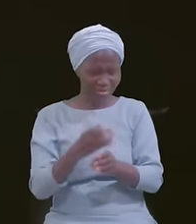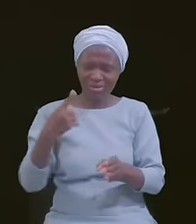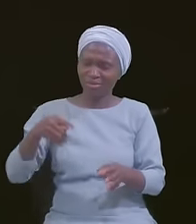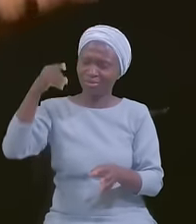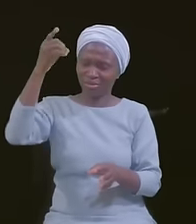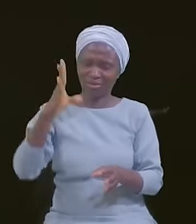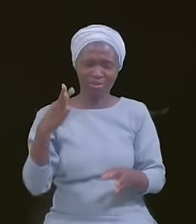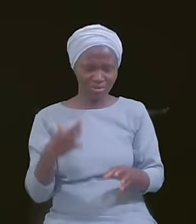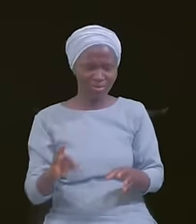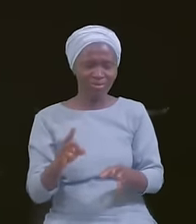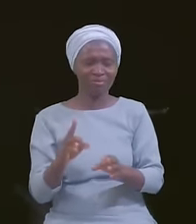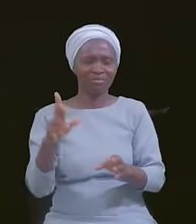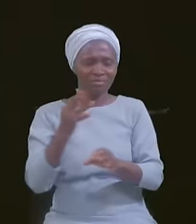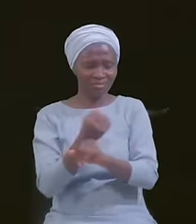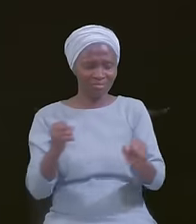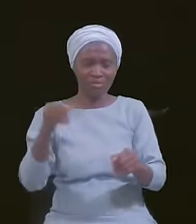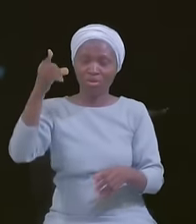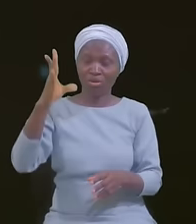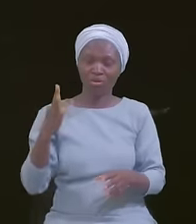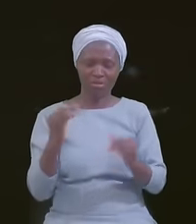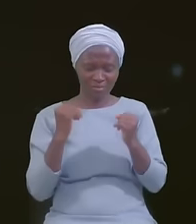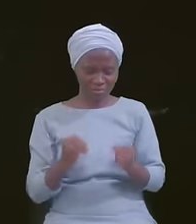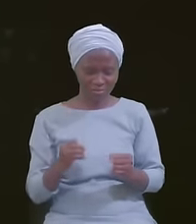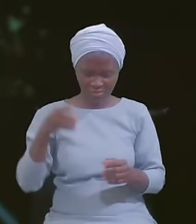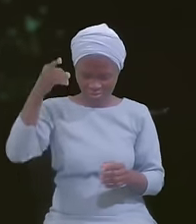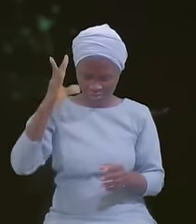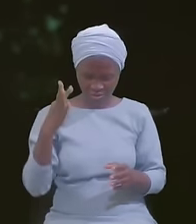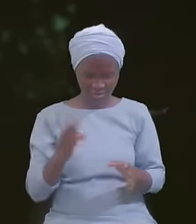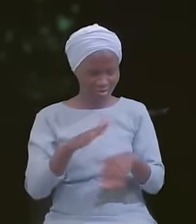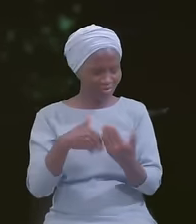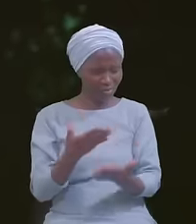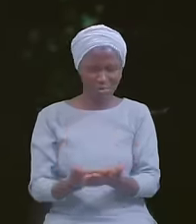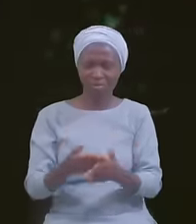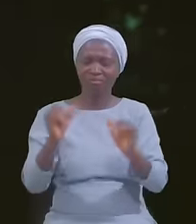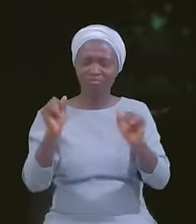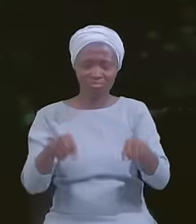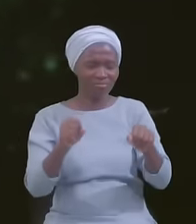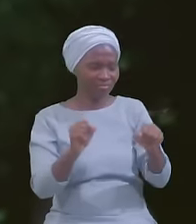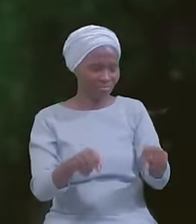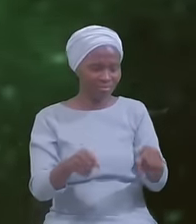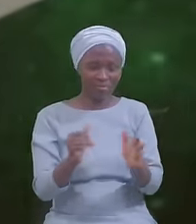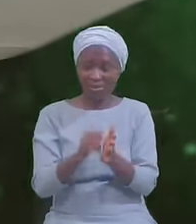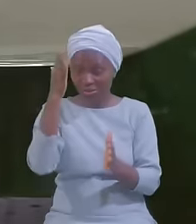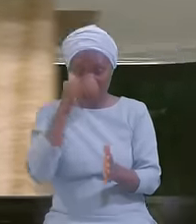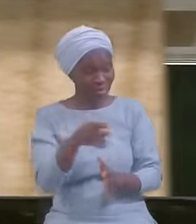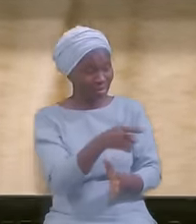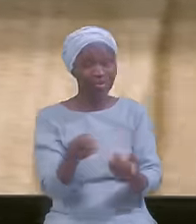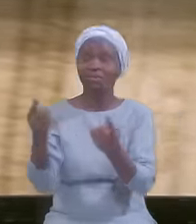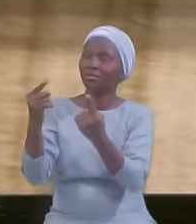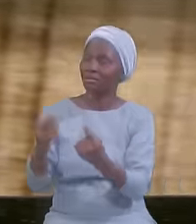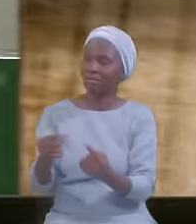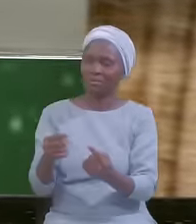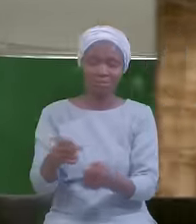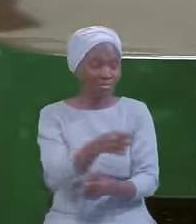of redemption, the God of power, the God of all possibilities. That's why they have come. They have